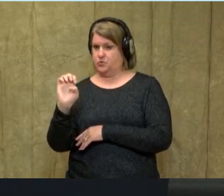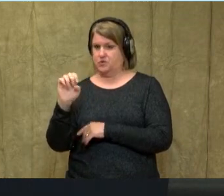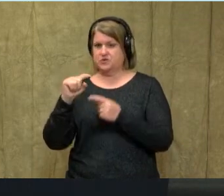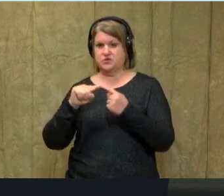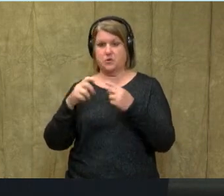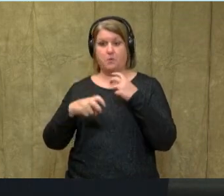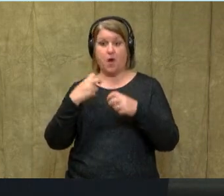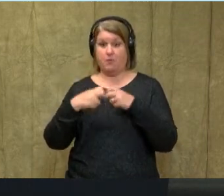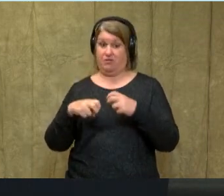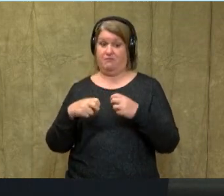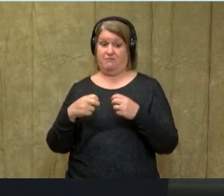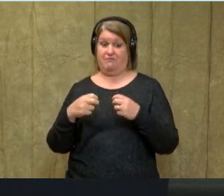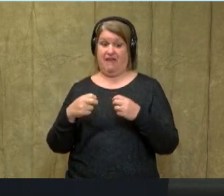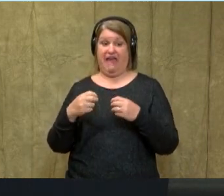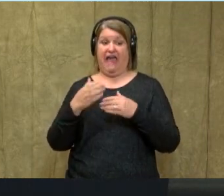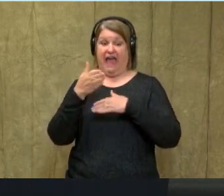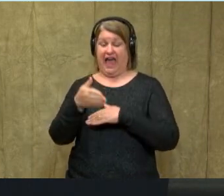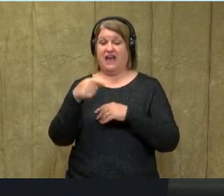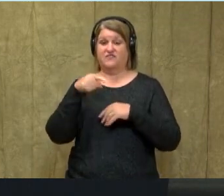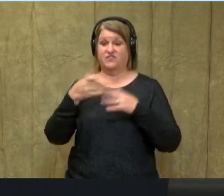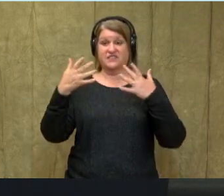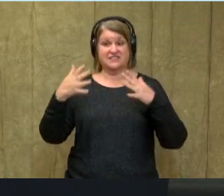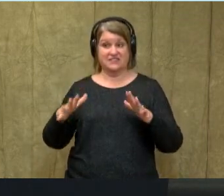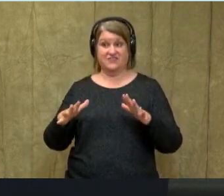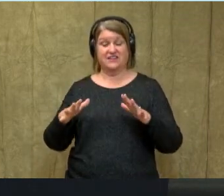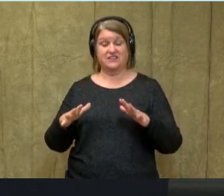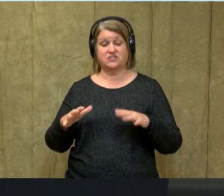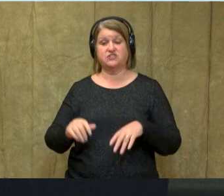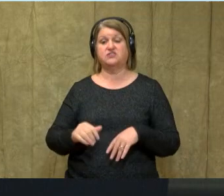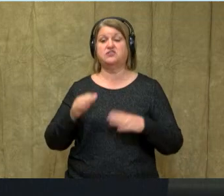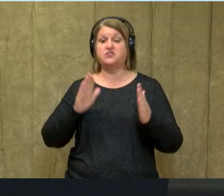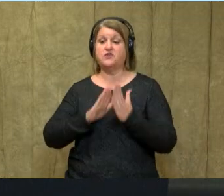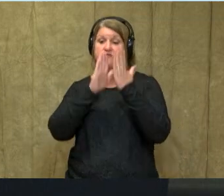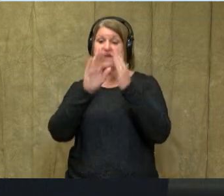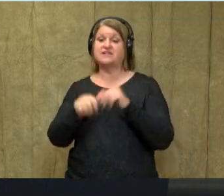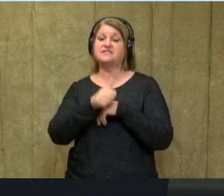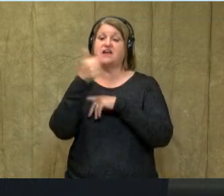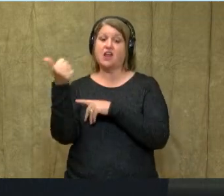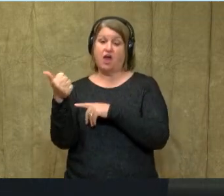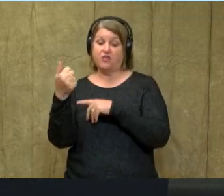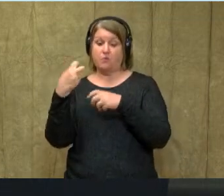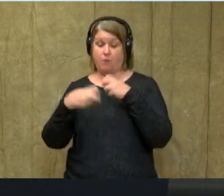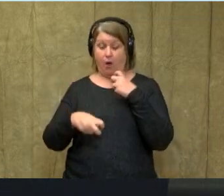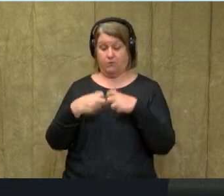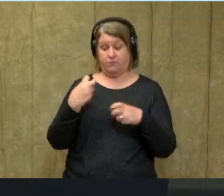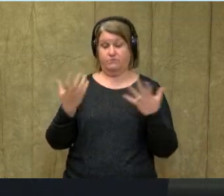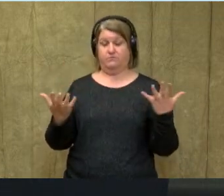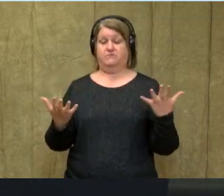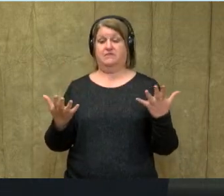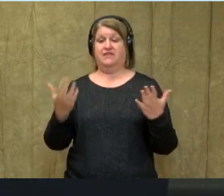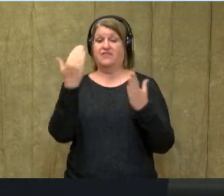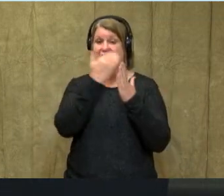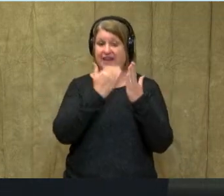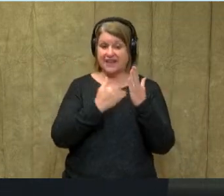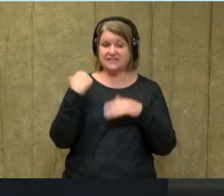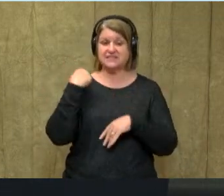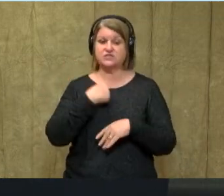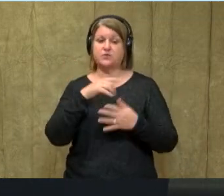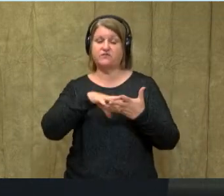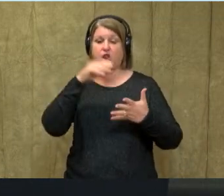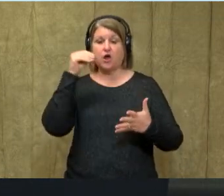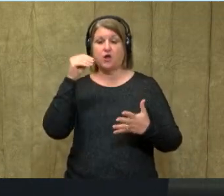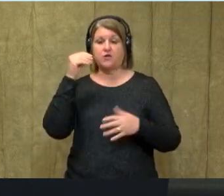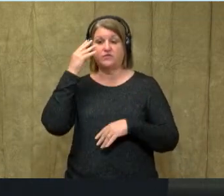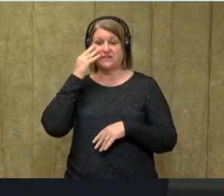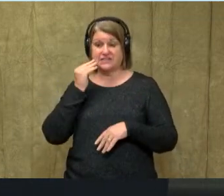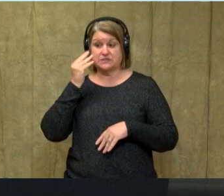gone, there will be another, and it may not look just like this, but the lessons that we've learned, the experiences